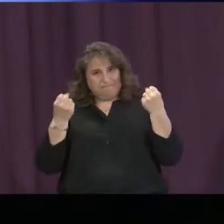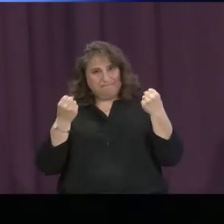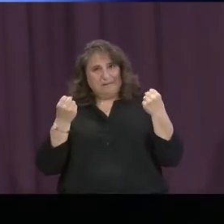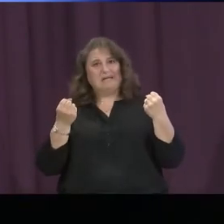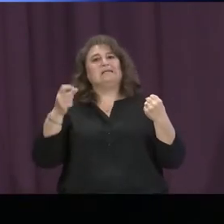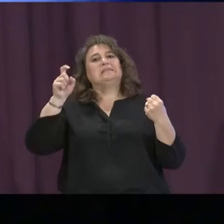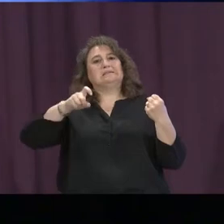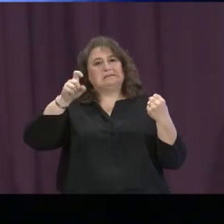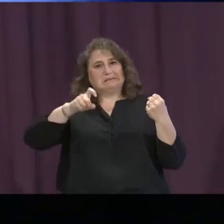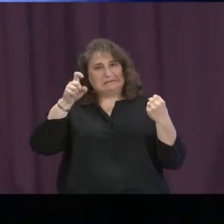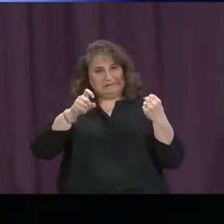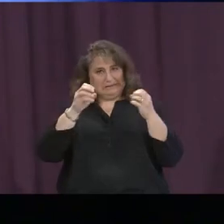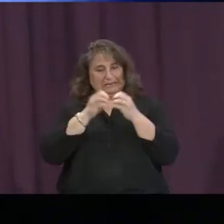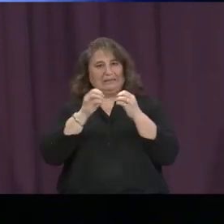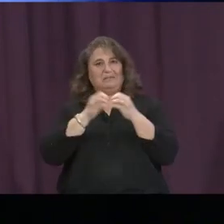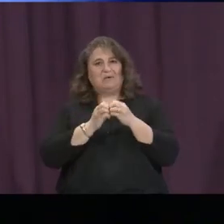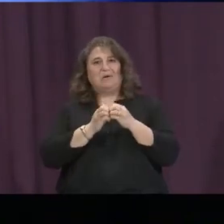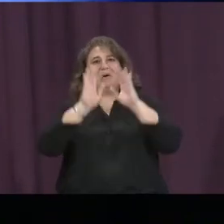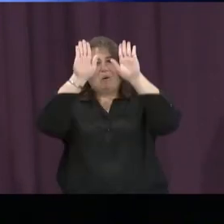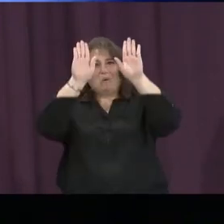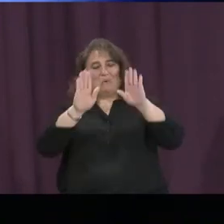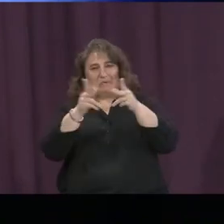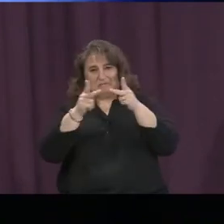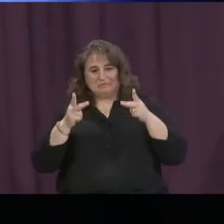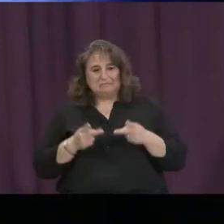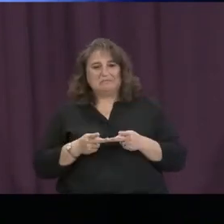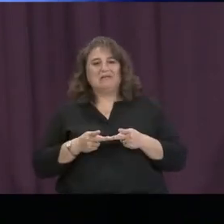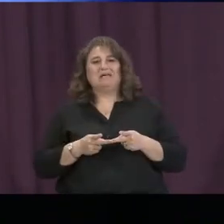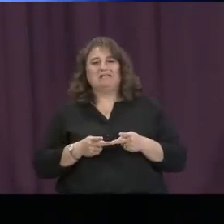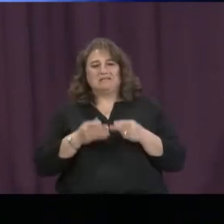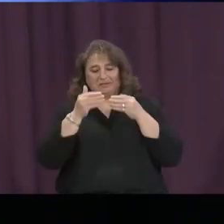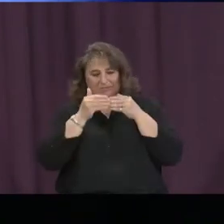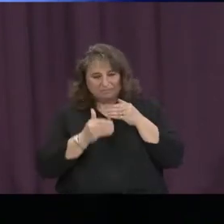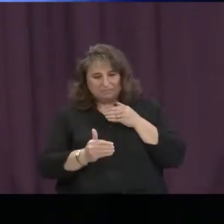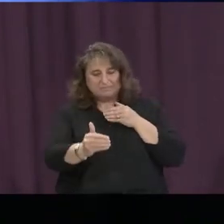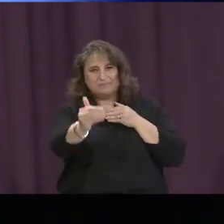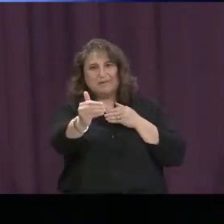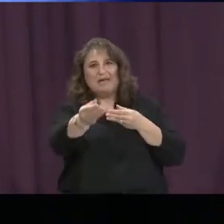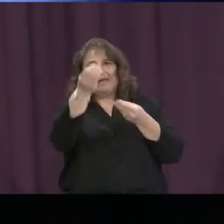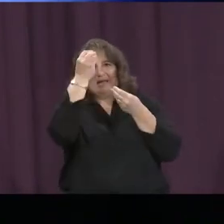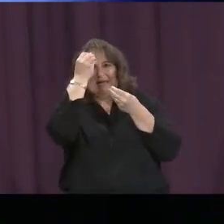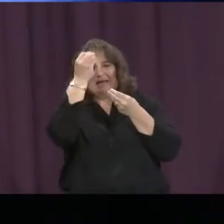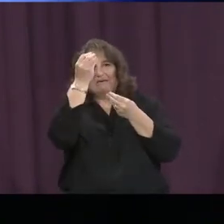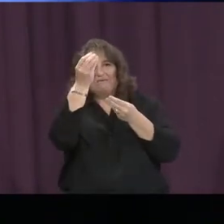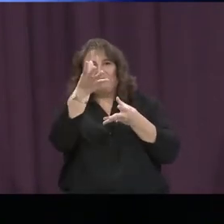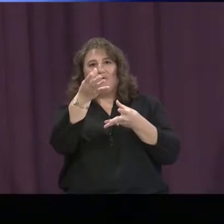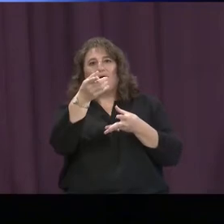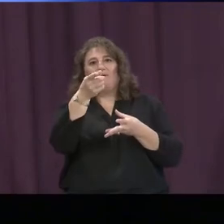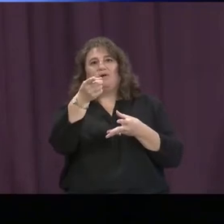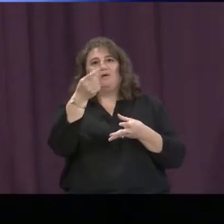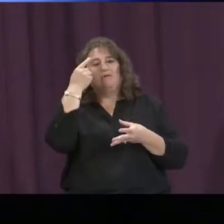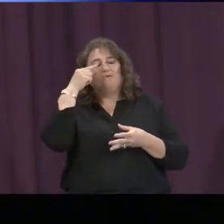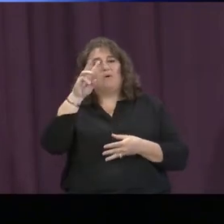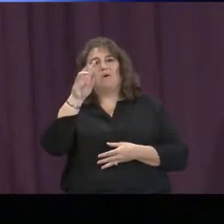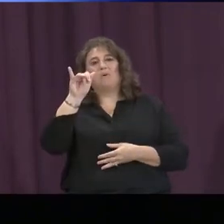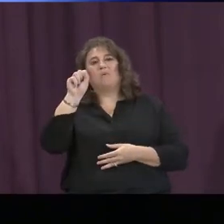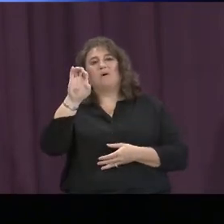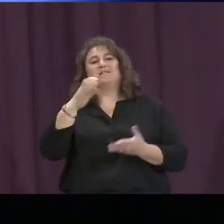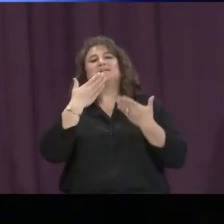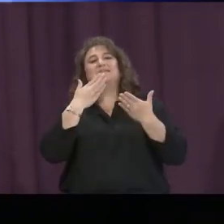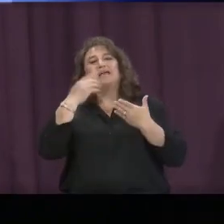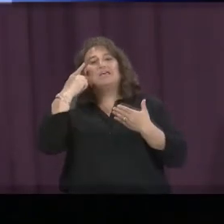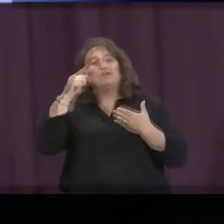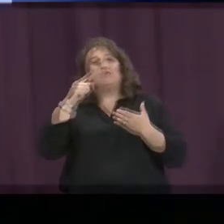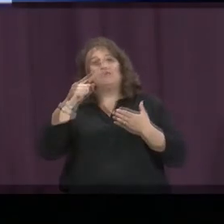And so, uh, that's a great place to kind of move forward and, and let you know some more about our Y show. We, we do thank you all for